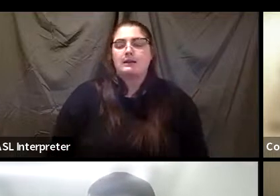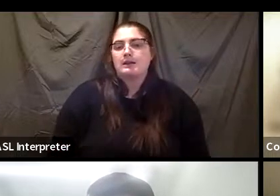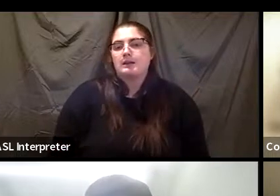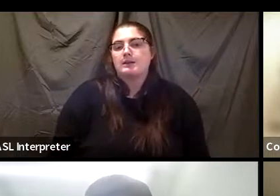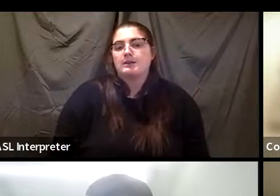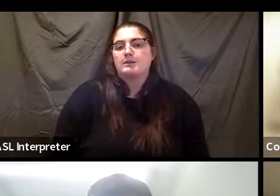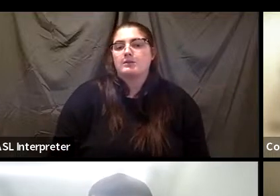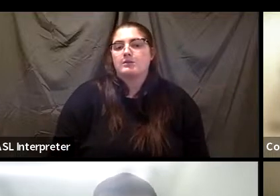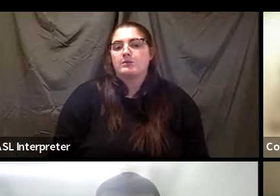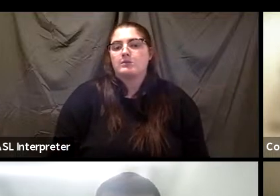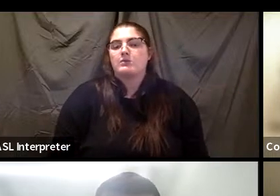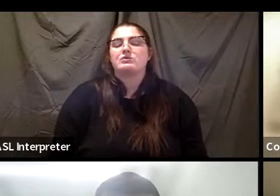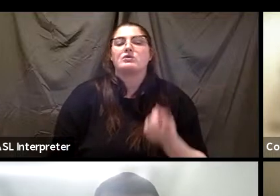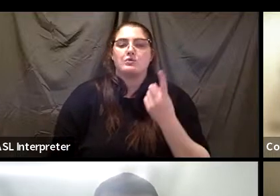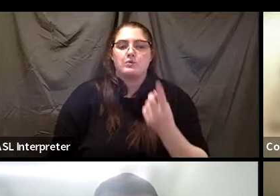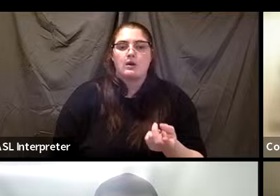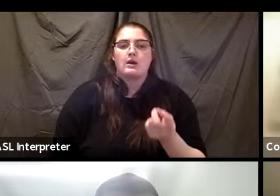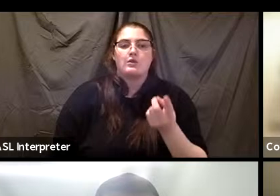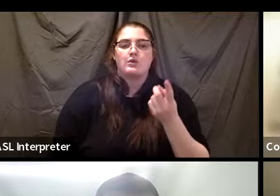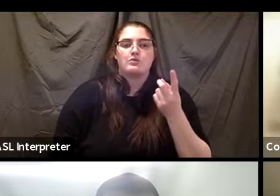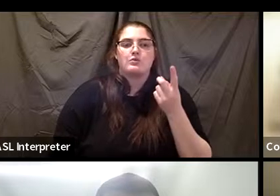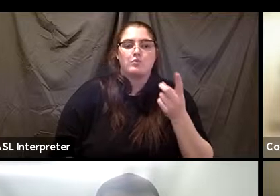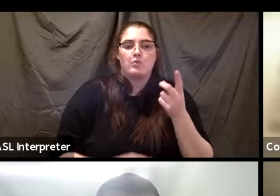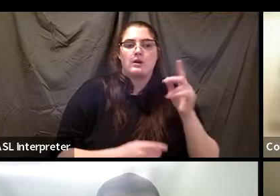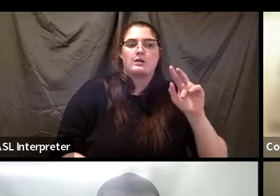There's one 2-bedroom that meets the requirement.